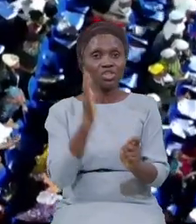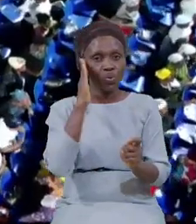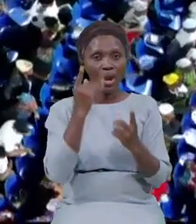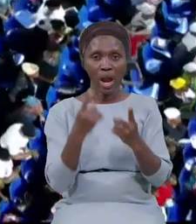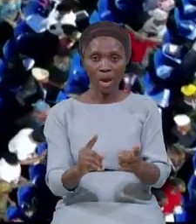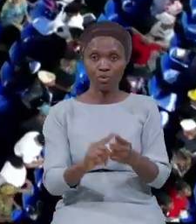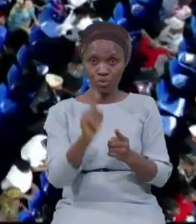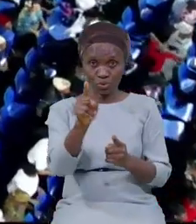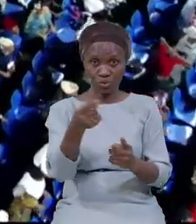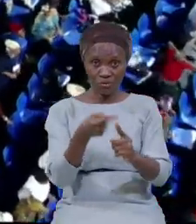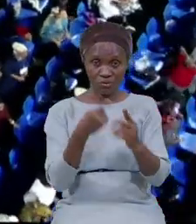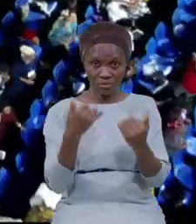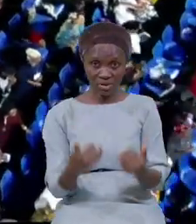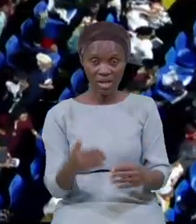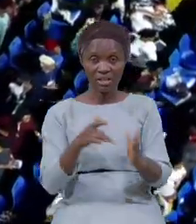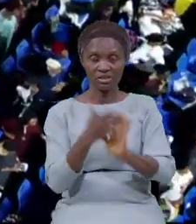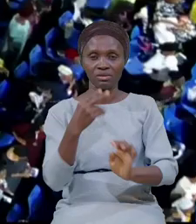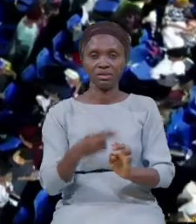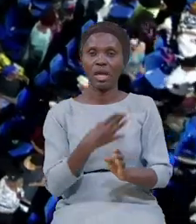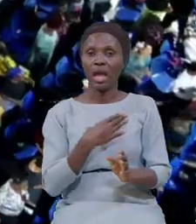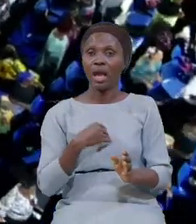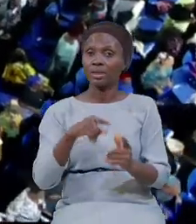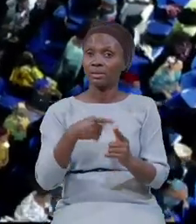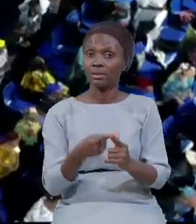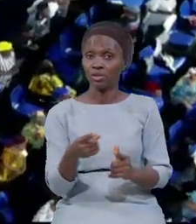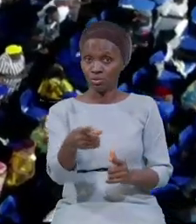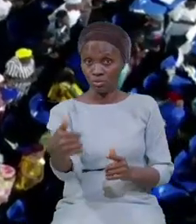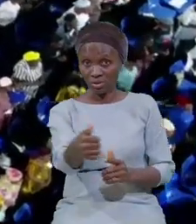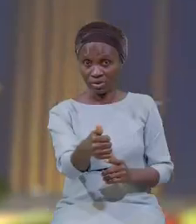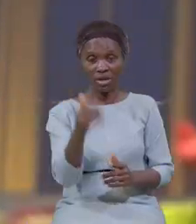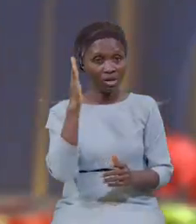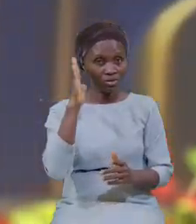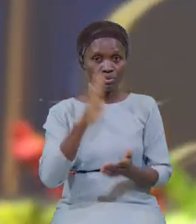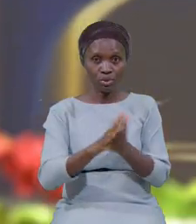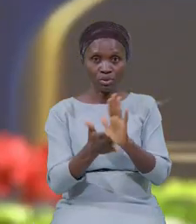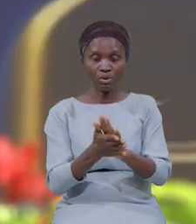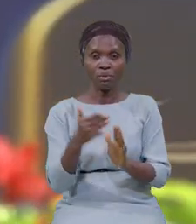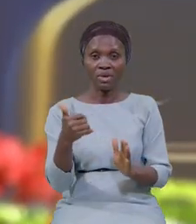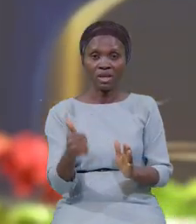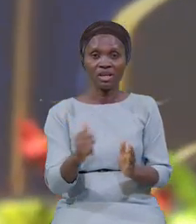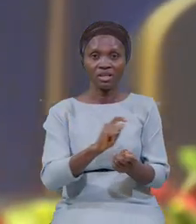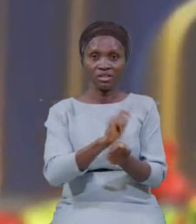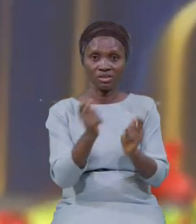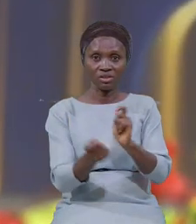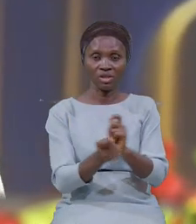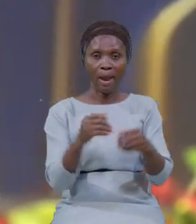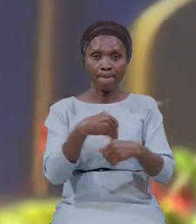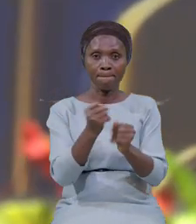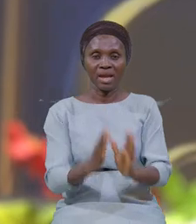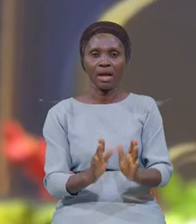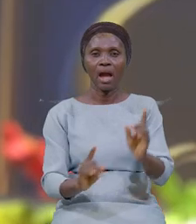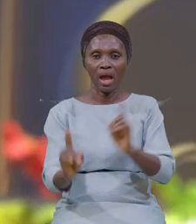you yourself, you will be a change maker. I will